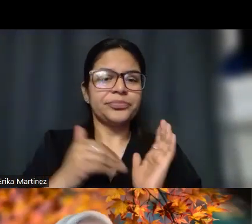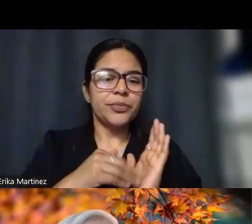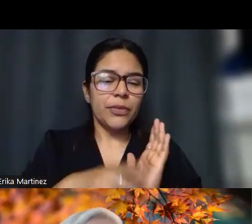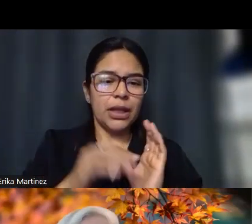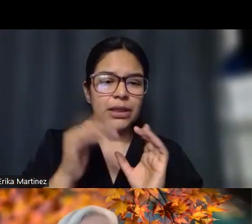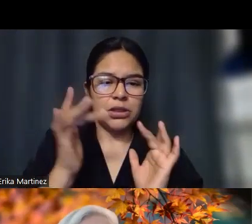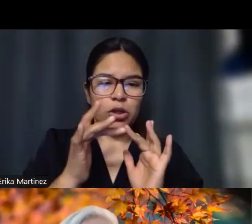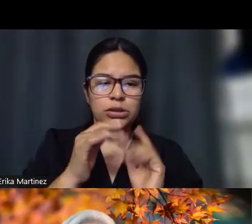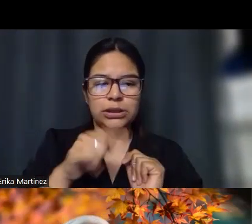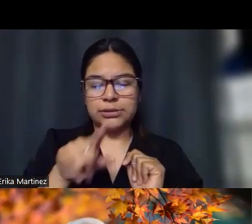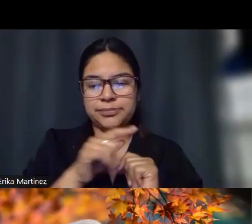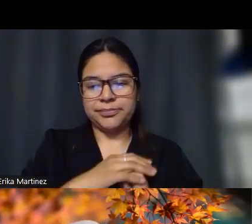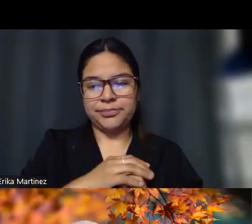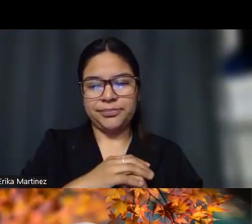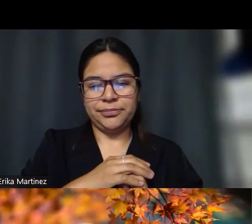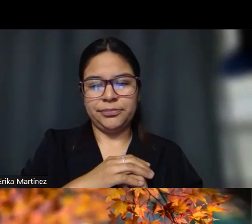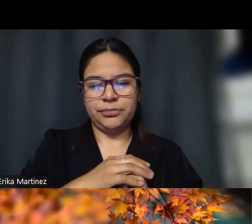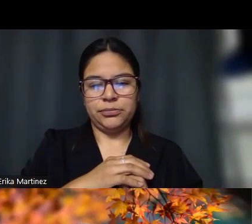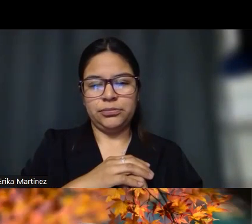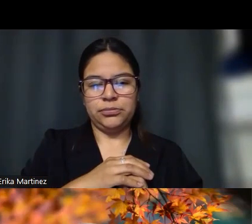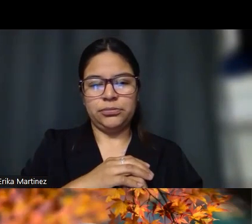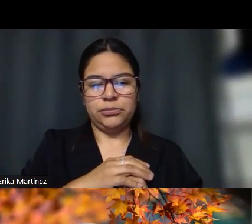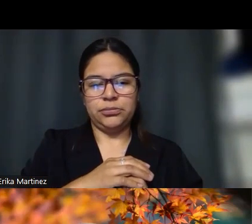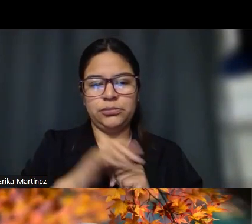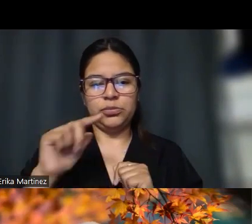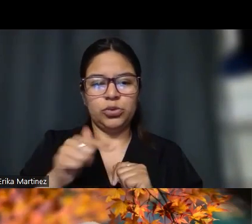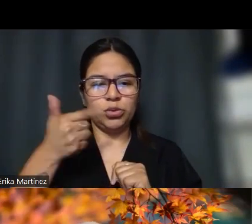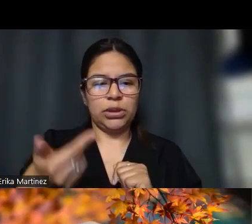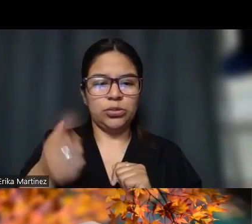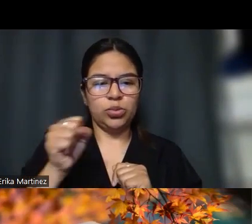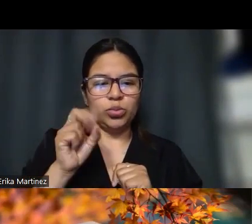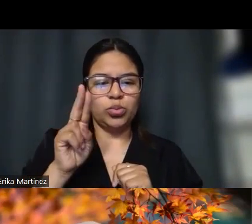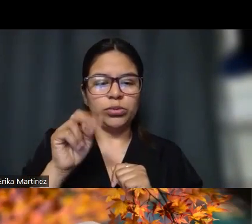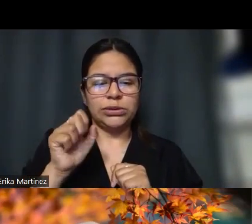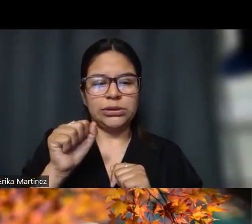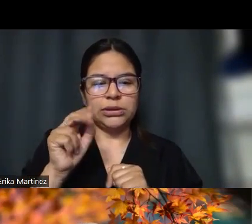engage@aging.ca.gov. So now I am going to turn it over to Susan Morris. Thank you.